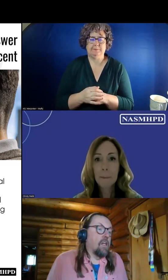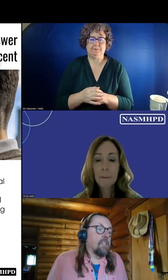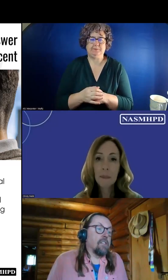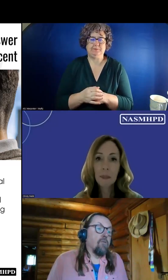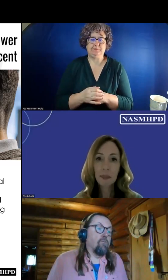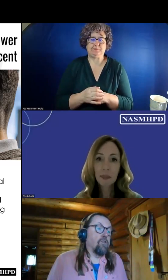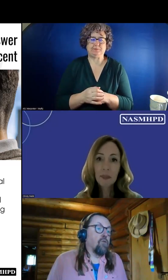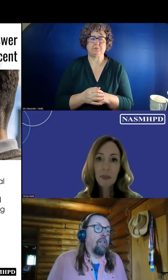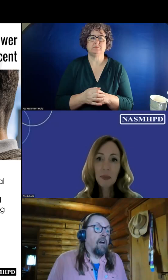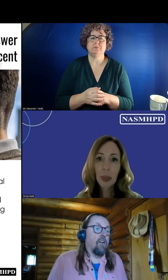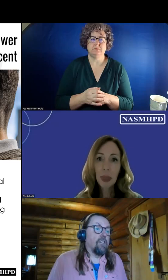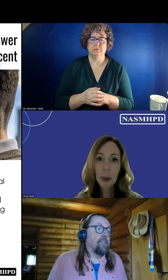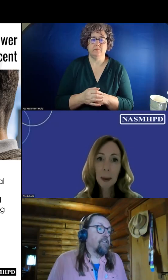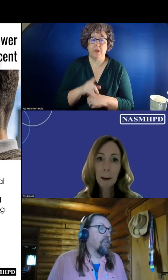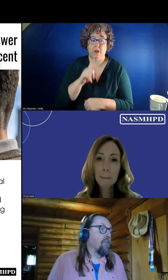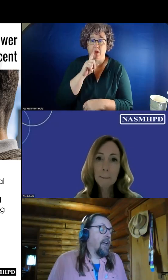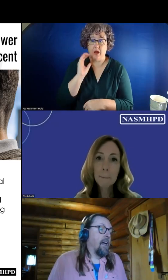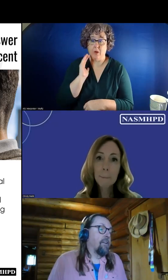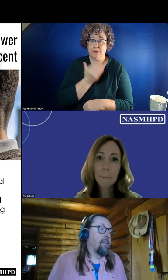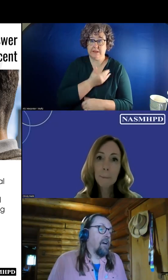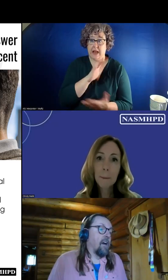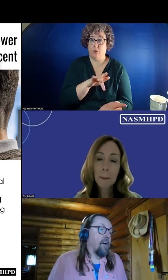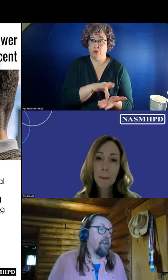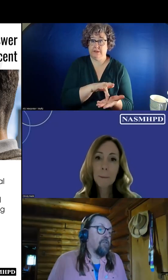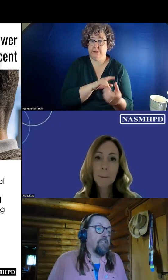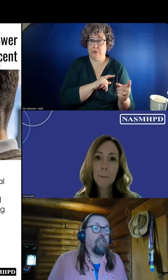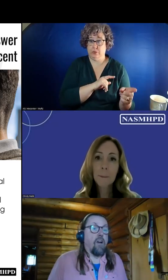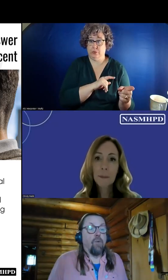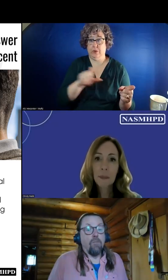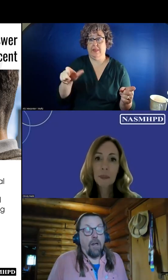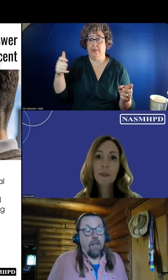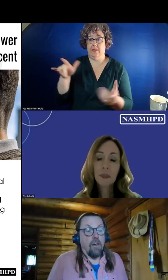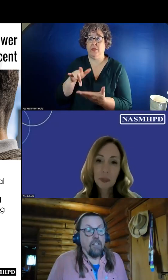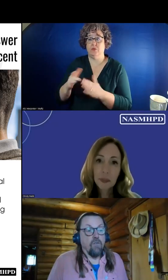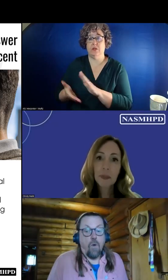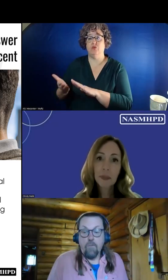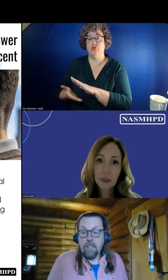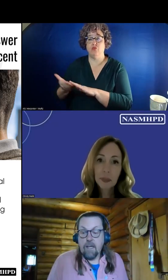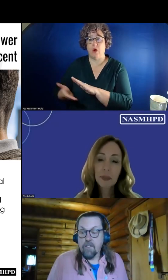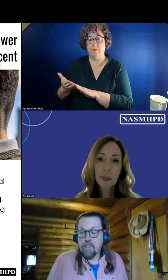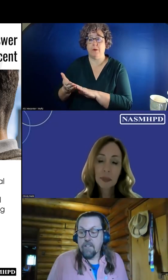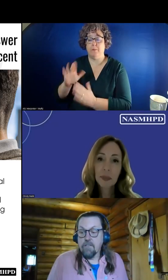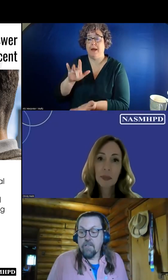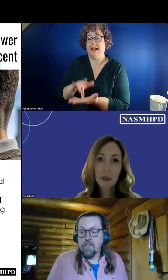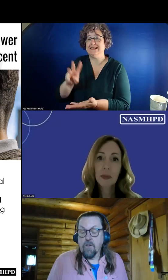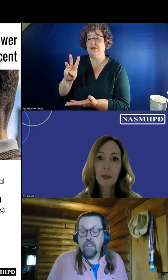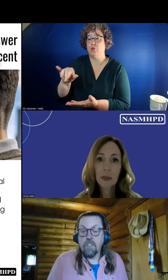It was between our center and the other center operated by Central Wyoming